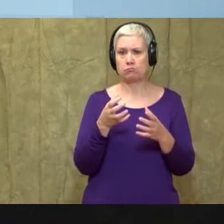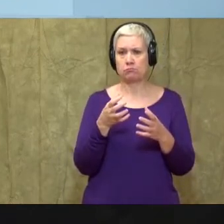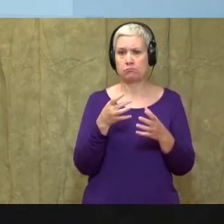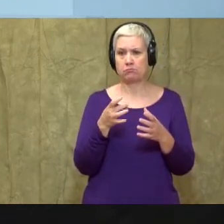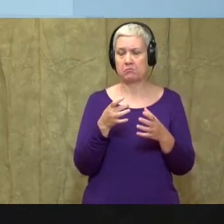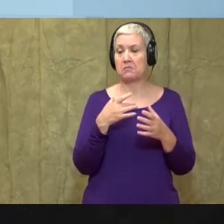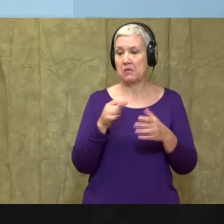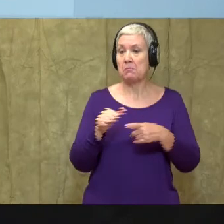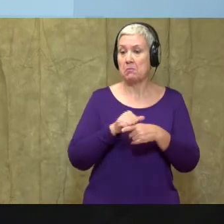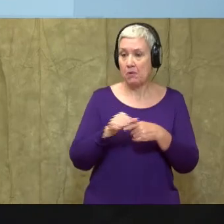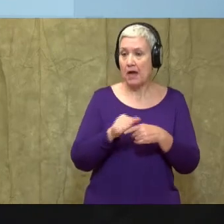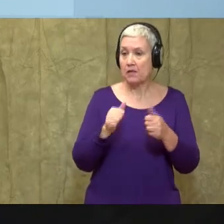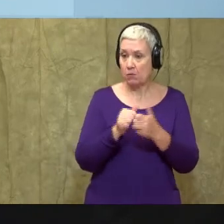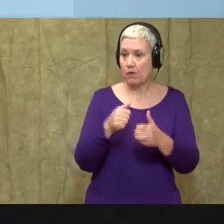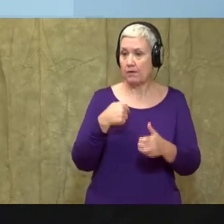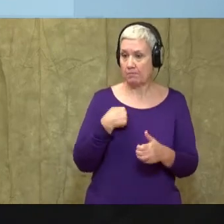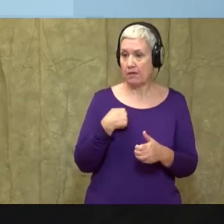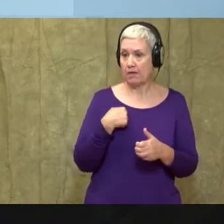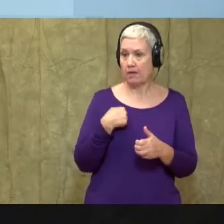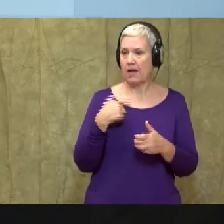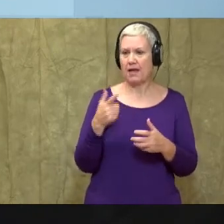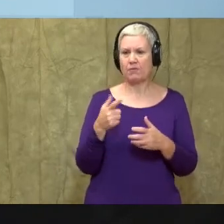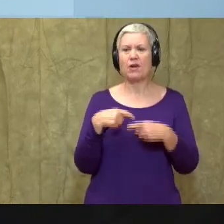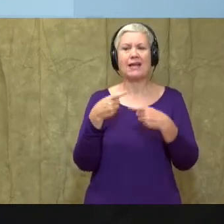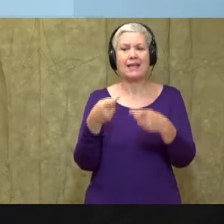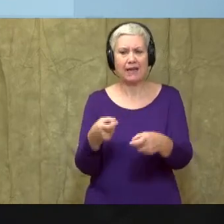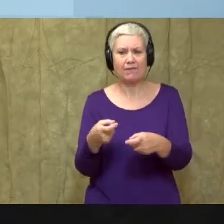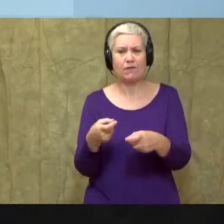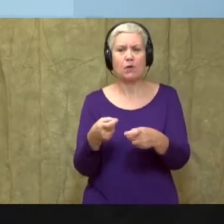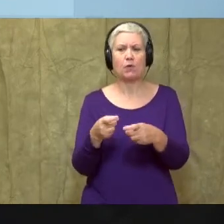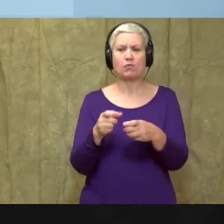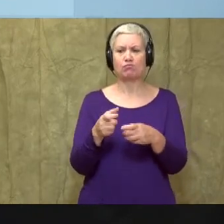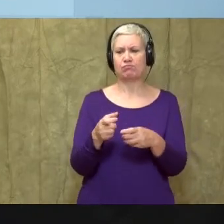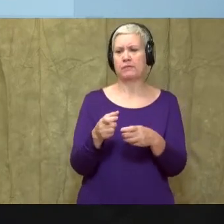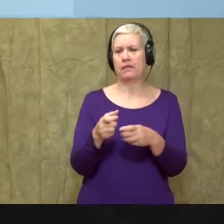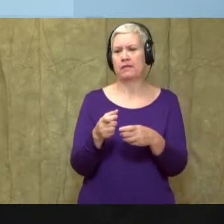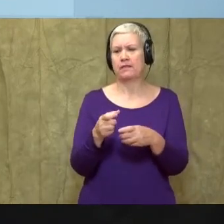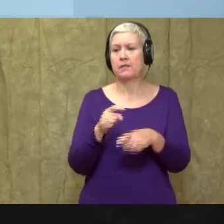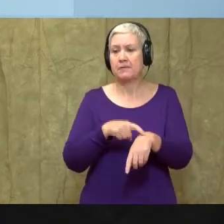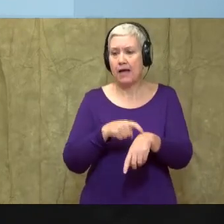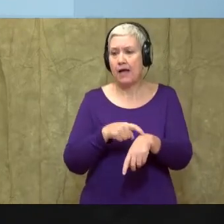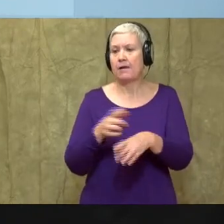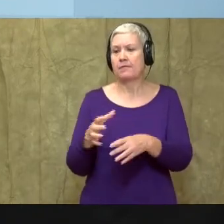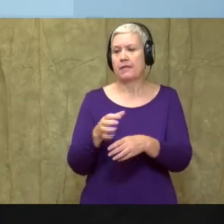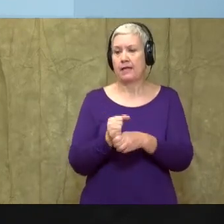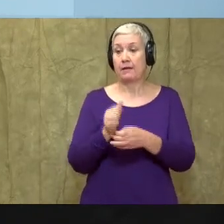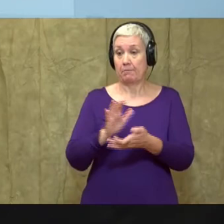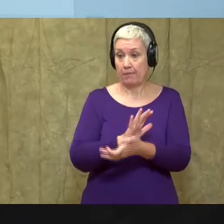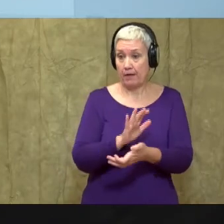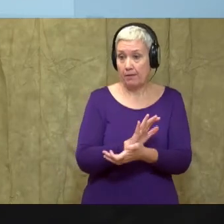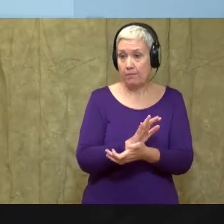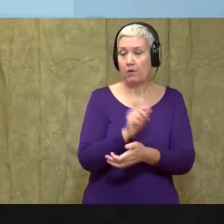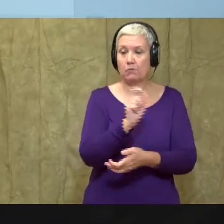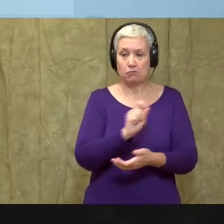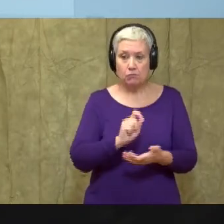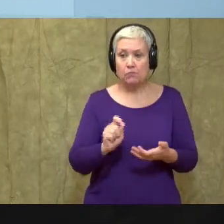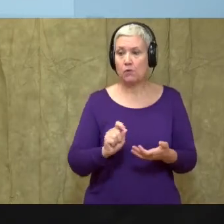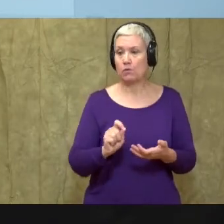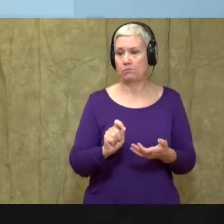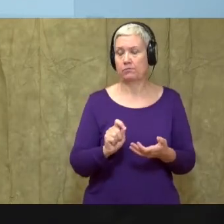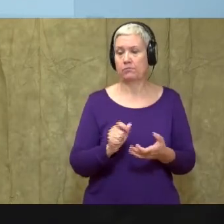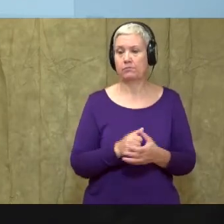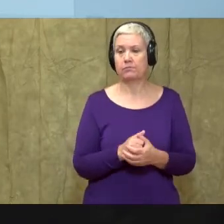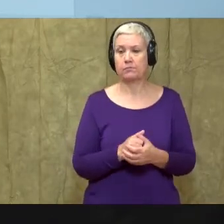do a little bit of practice with me, I'm going to give you just a second to get maybe a sheet of paper, some writing utensils,